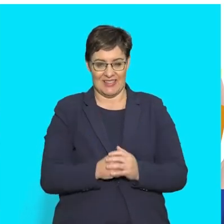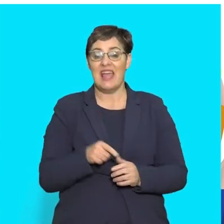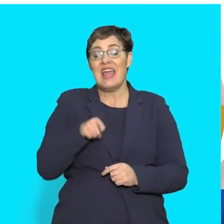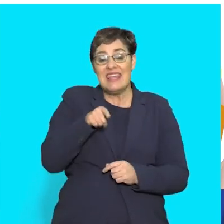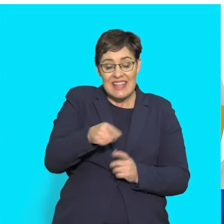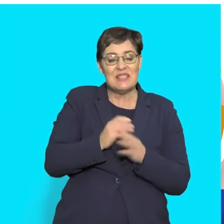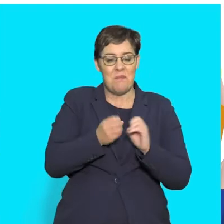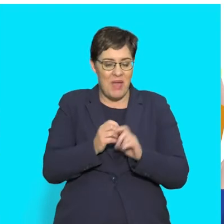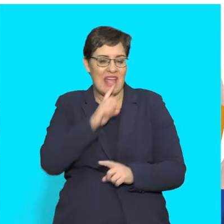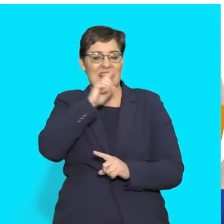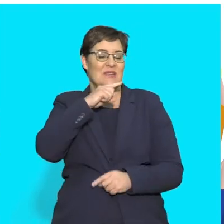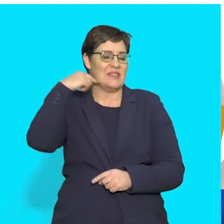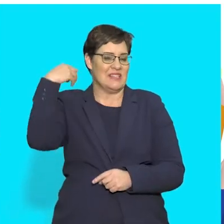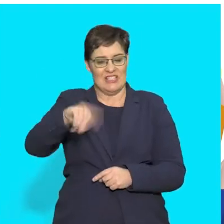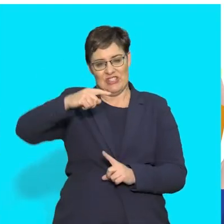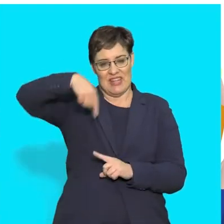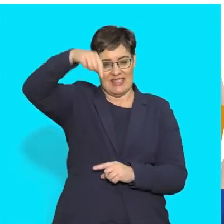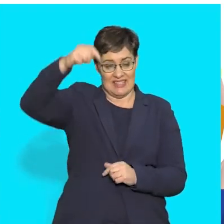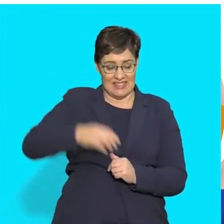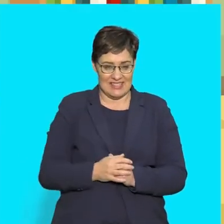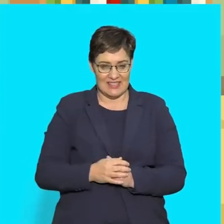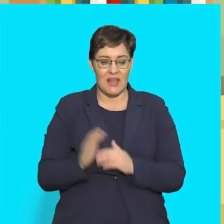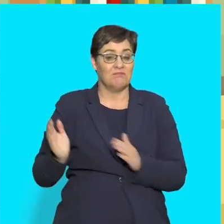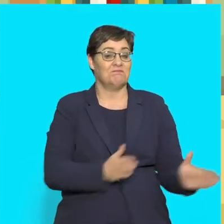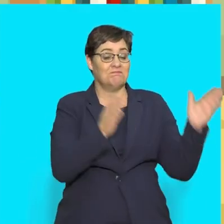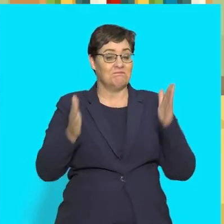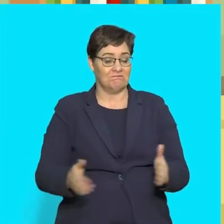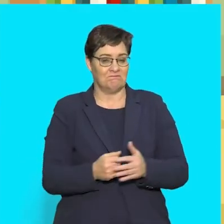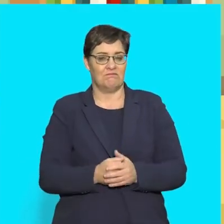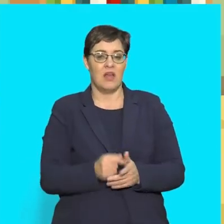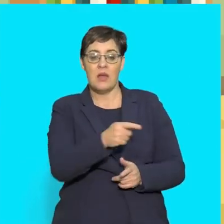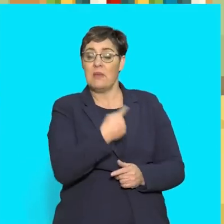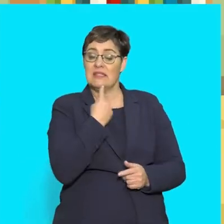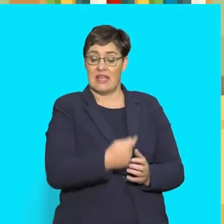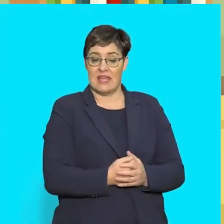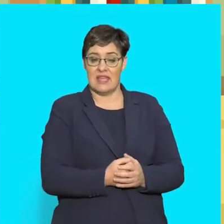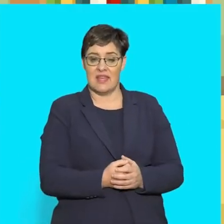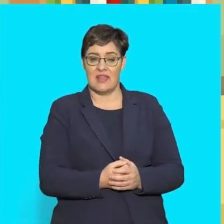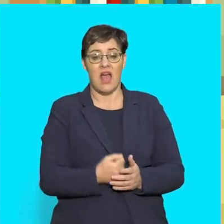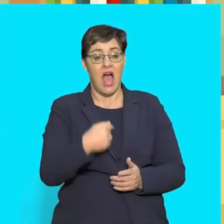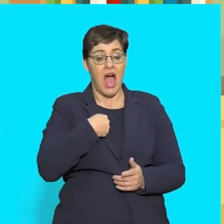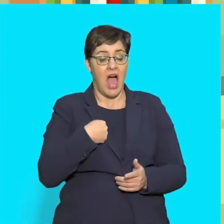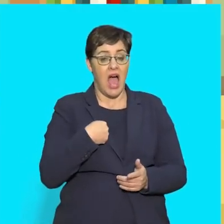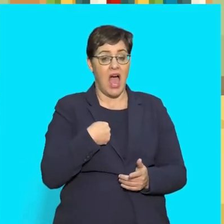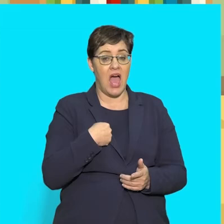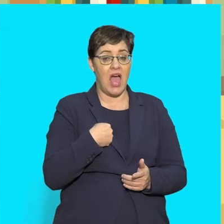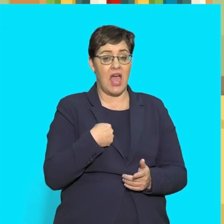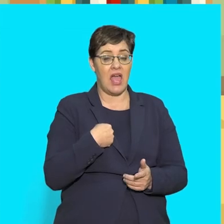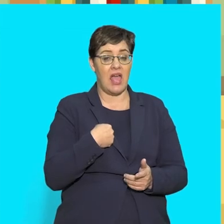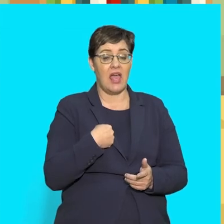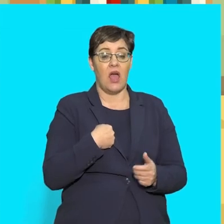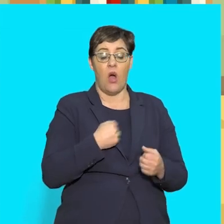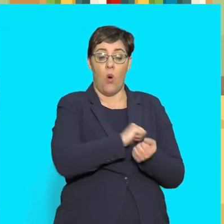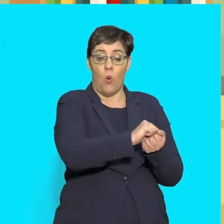Good! Bees make delicious honey. Now listen to this one. Do I say, I washed the